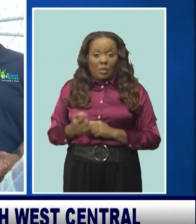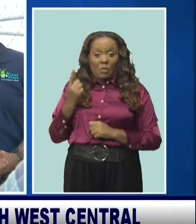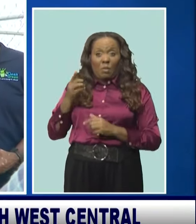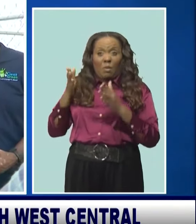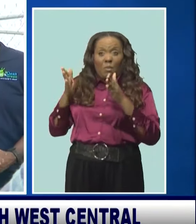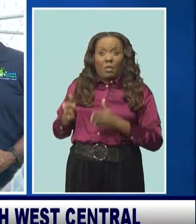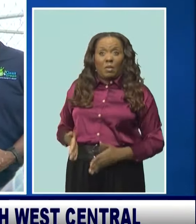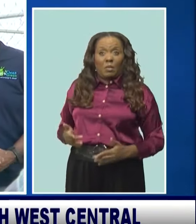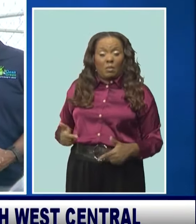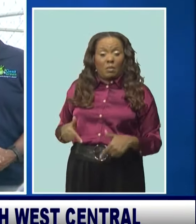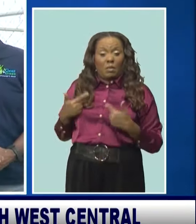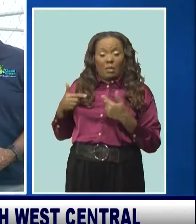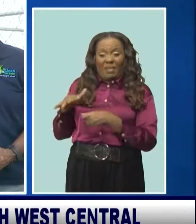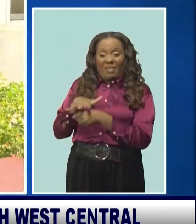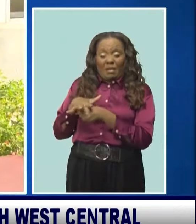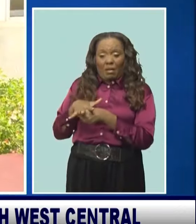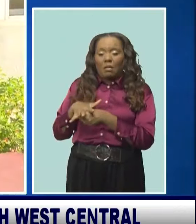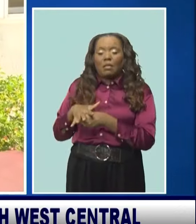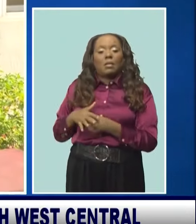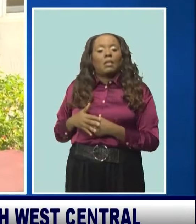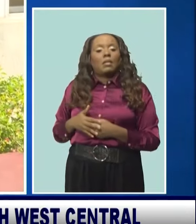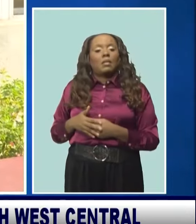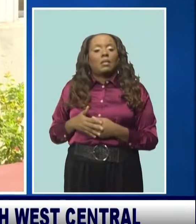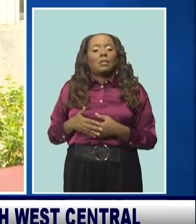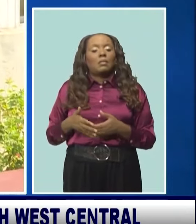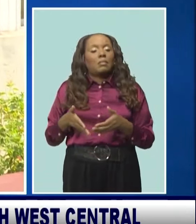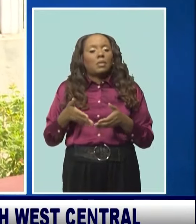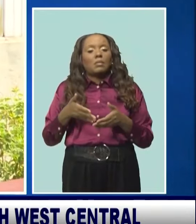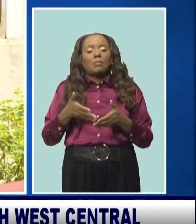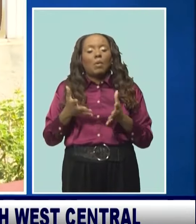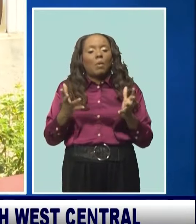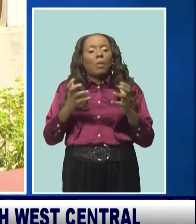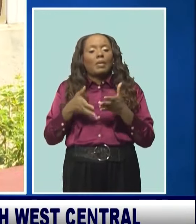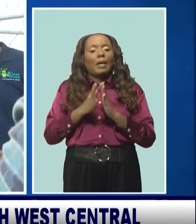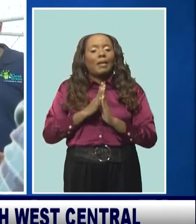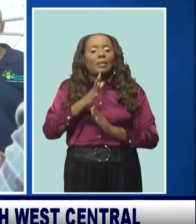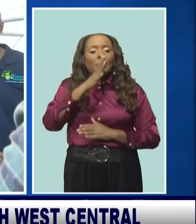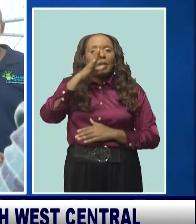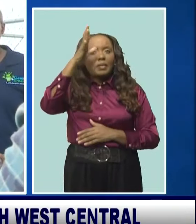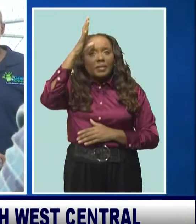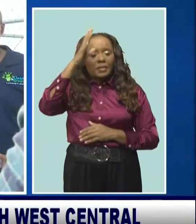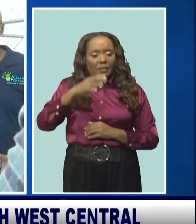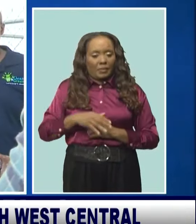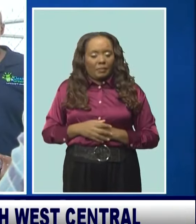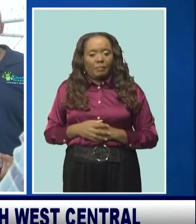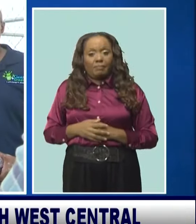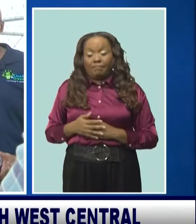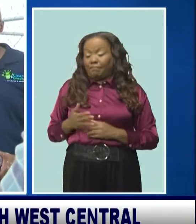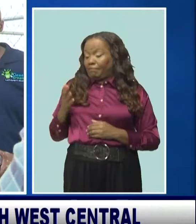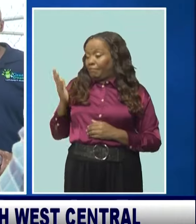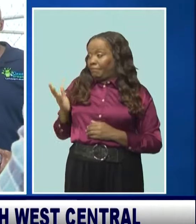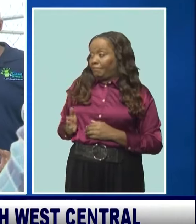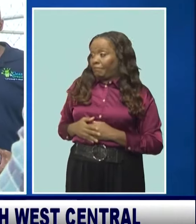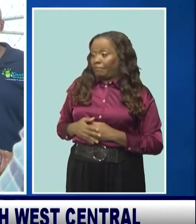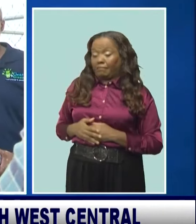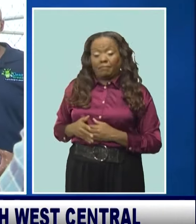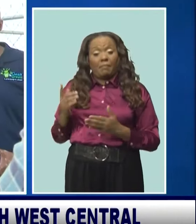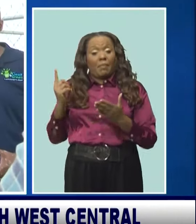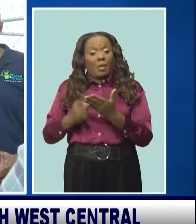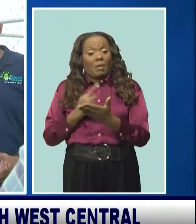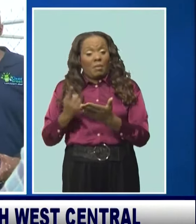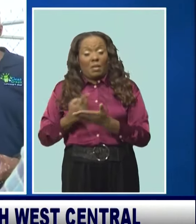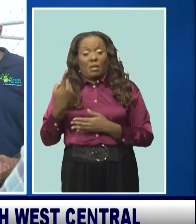Stephen Waldron, is making a special appeal to parents across communities. Sometimes we experience help